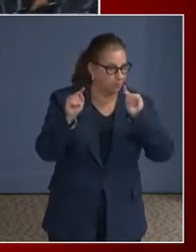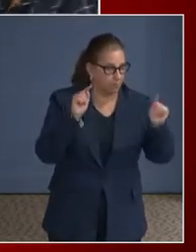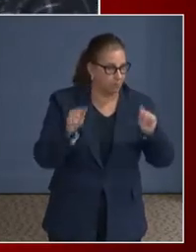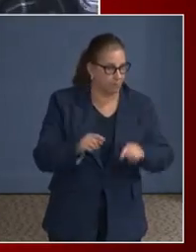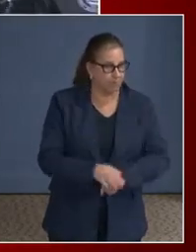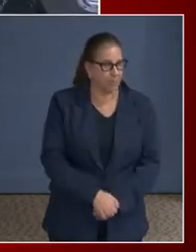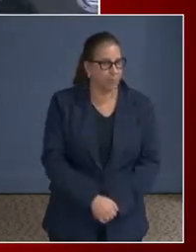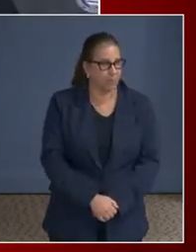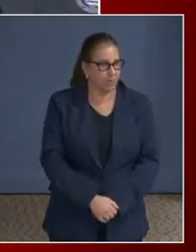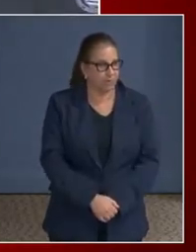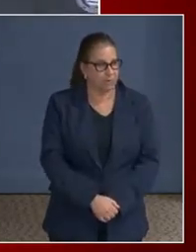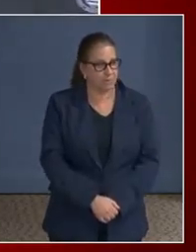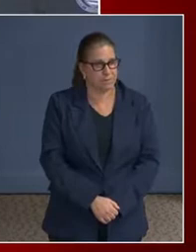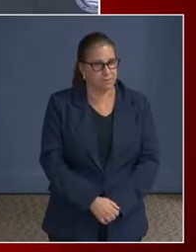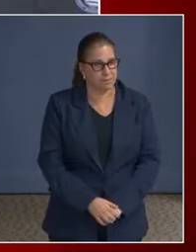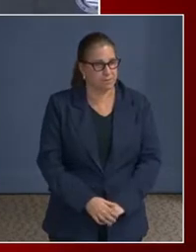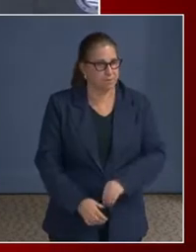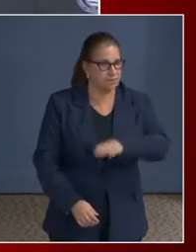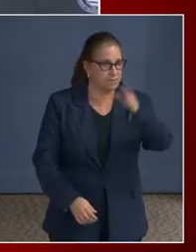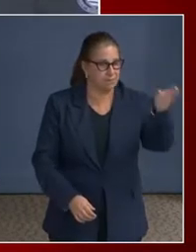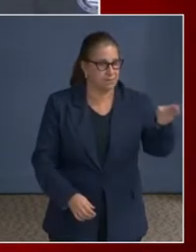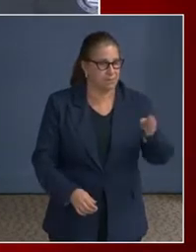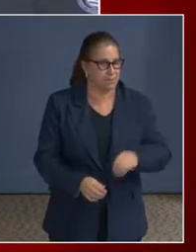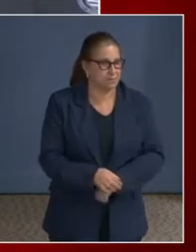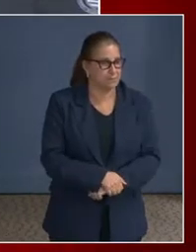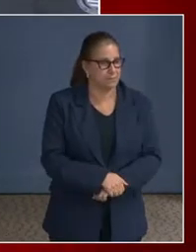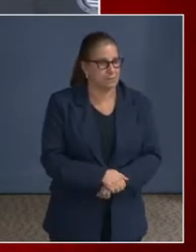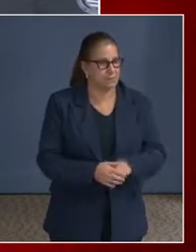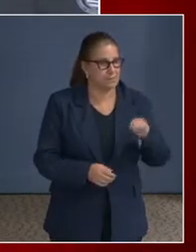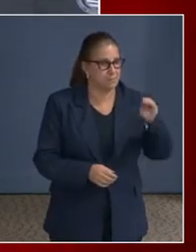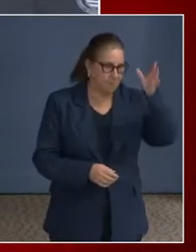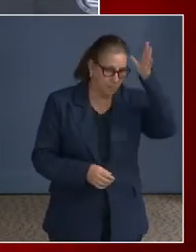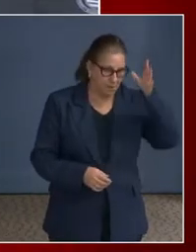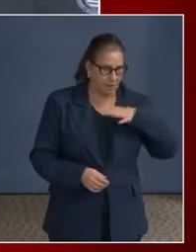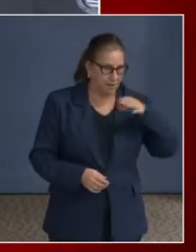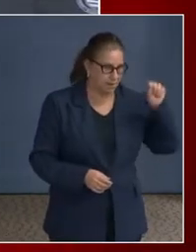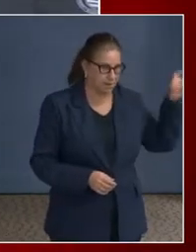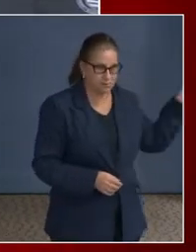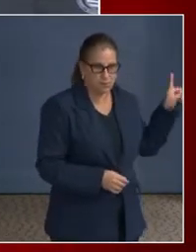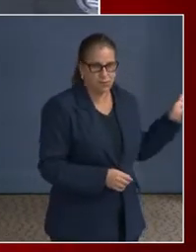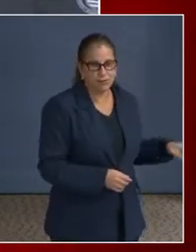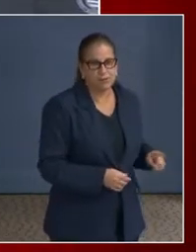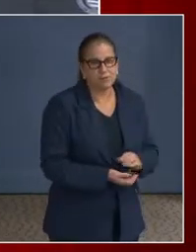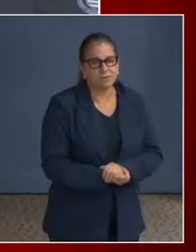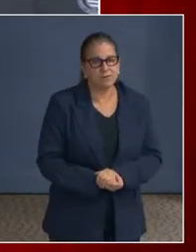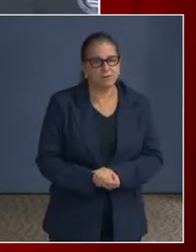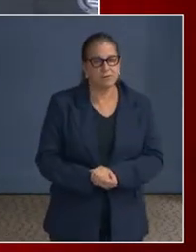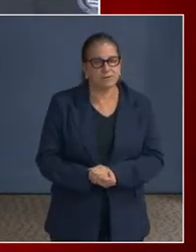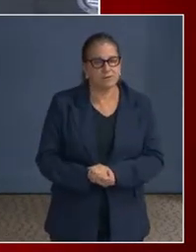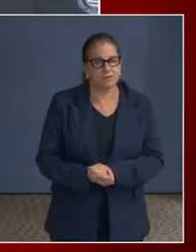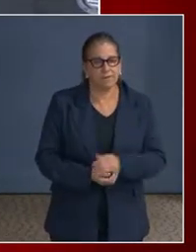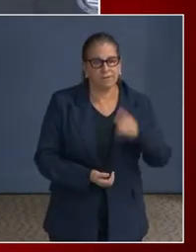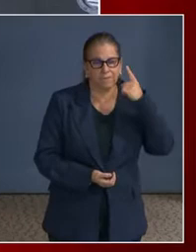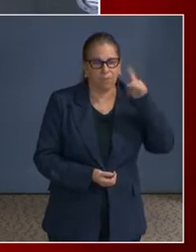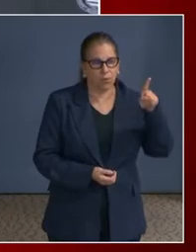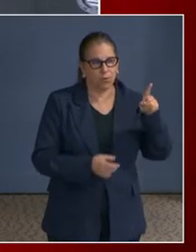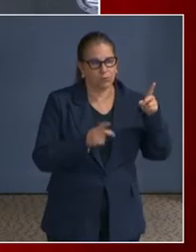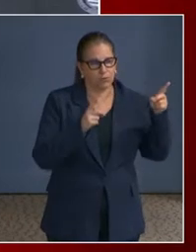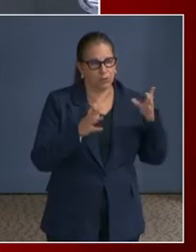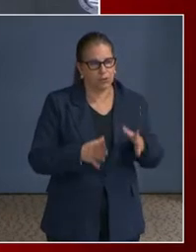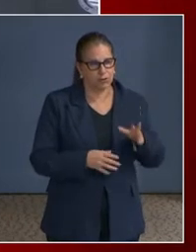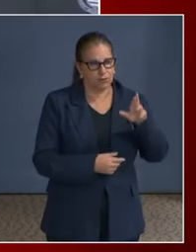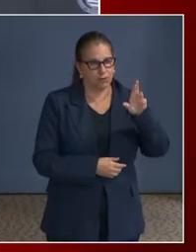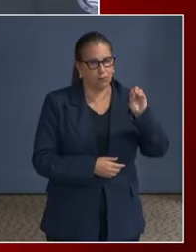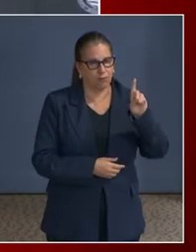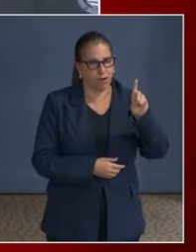Okay, we'll take a few more. Yes. A question maybe for Director Rodriguez about testing sites and their